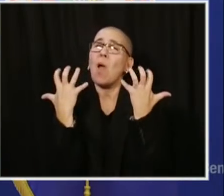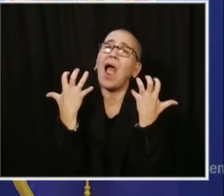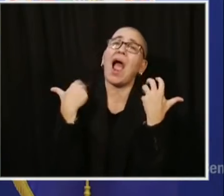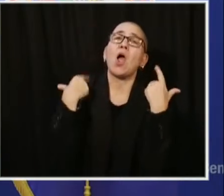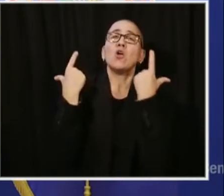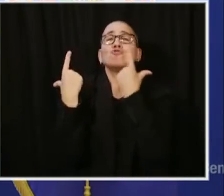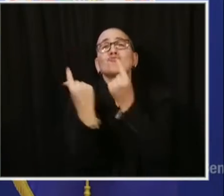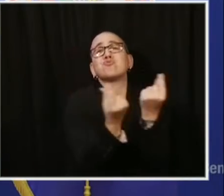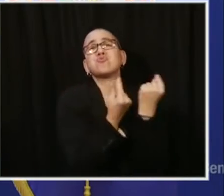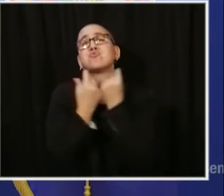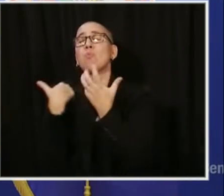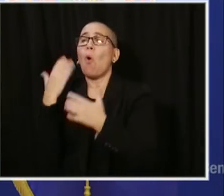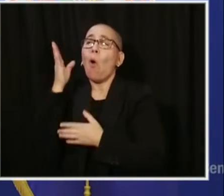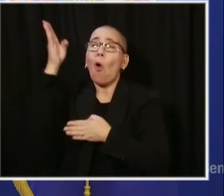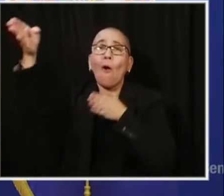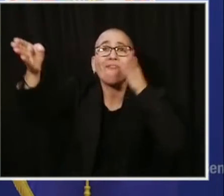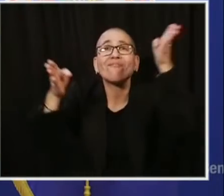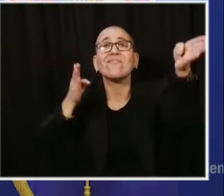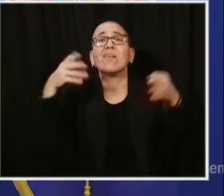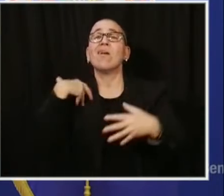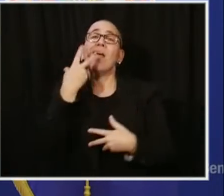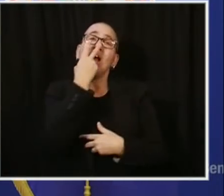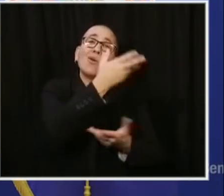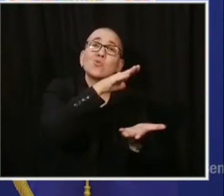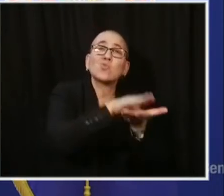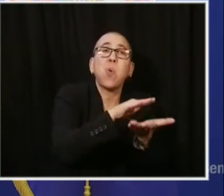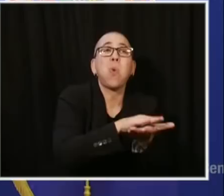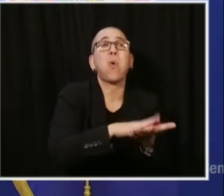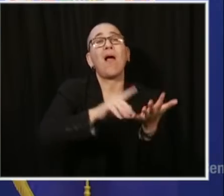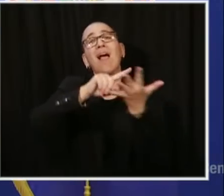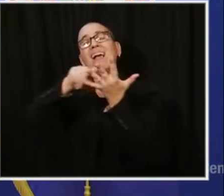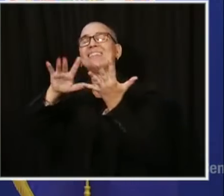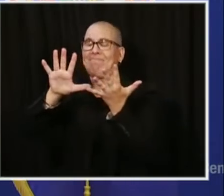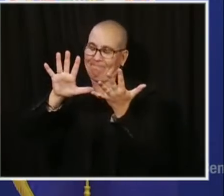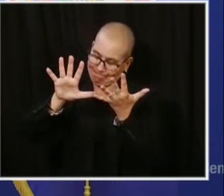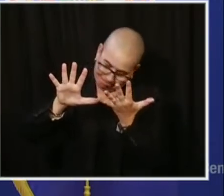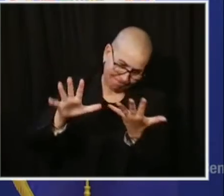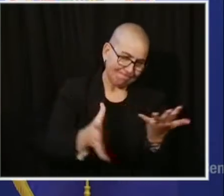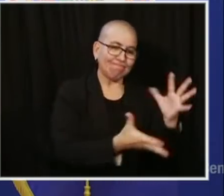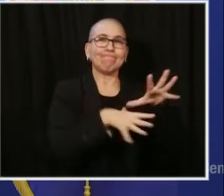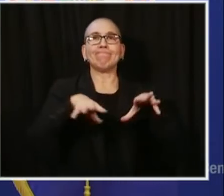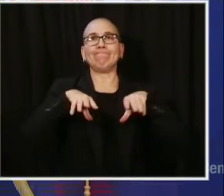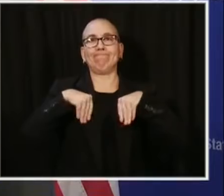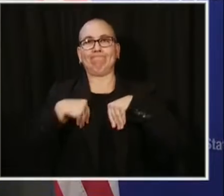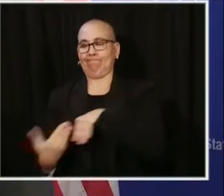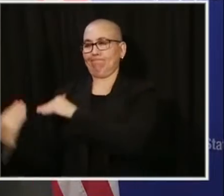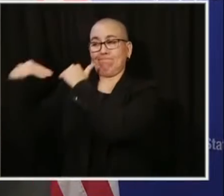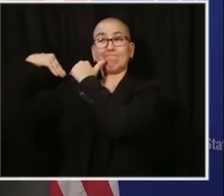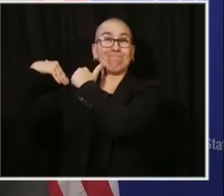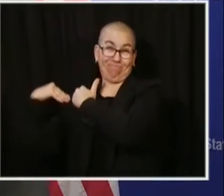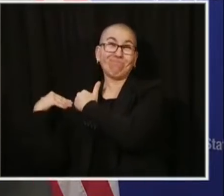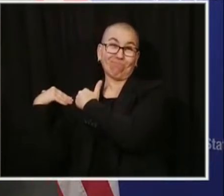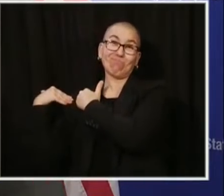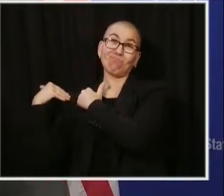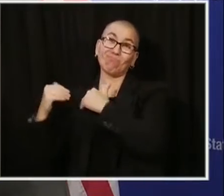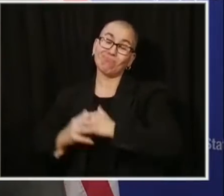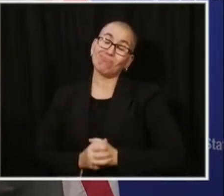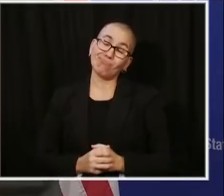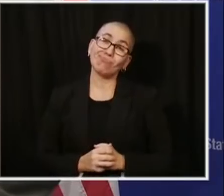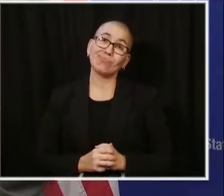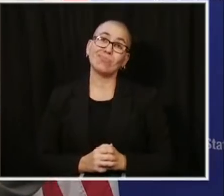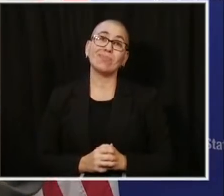going to have to take the ownership of this and bend this curve through proven practices that make a difference.